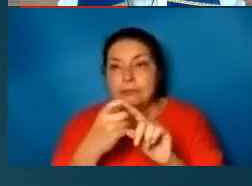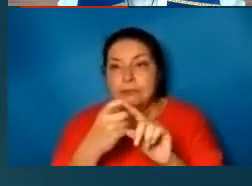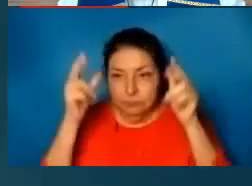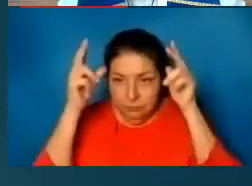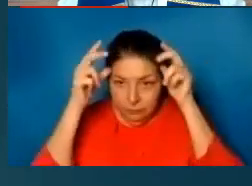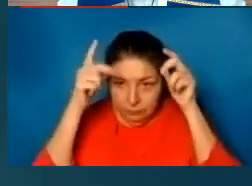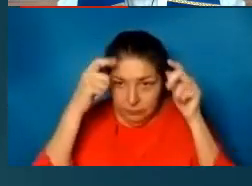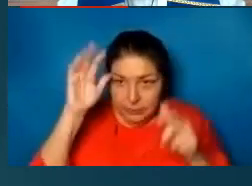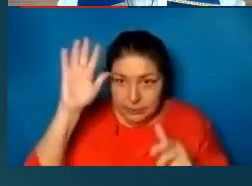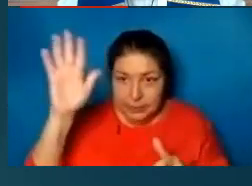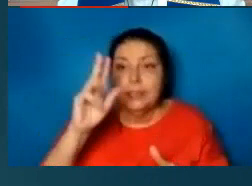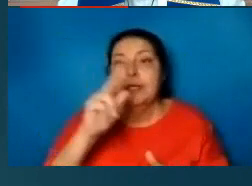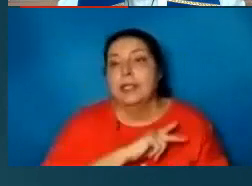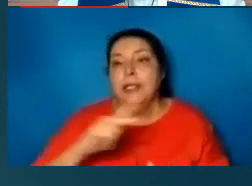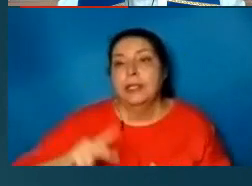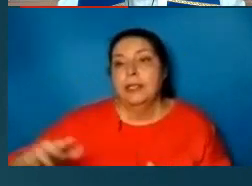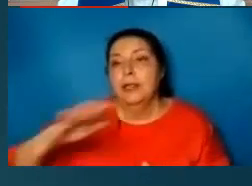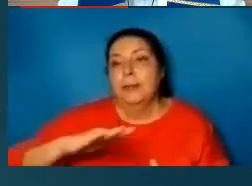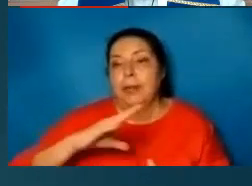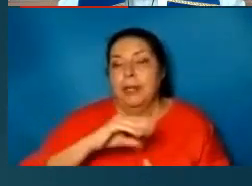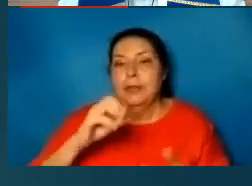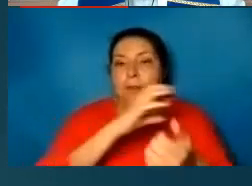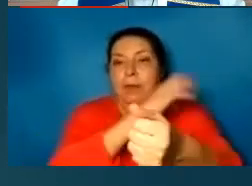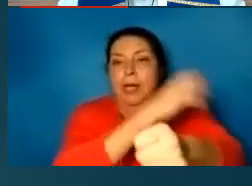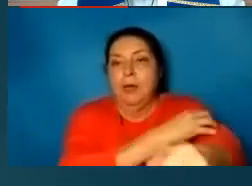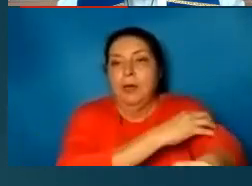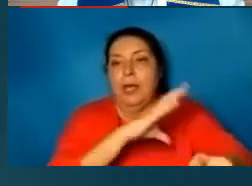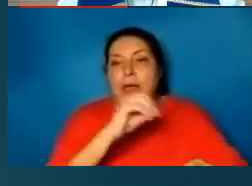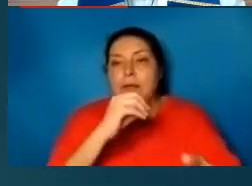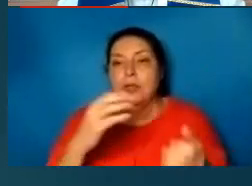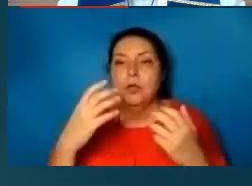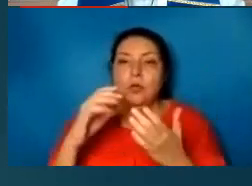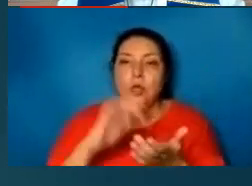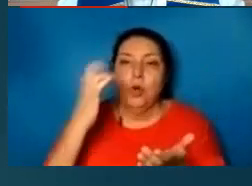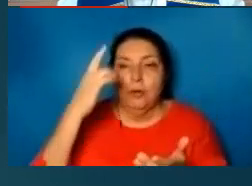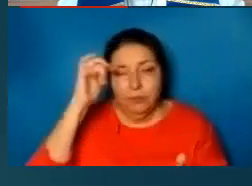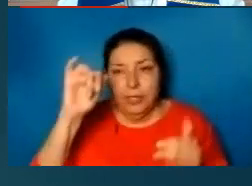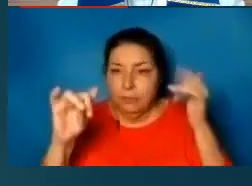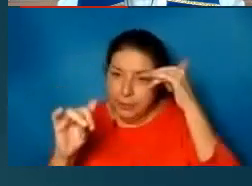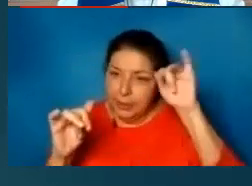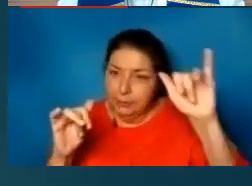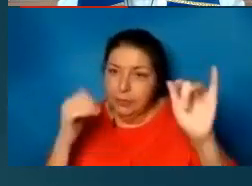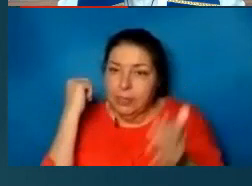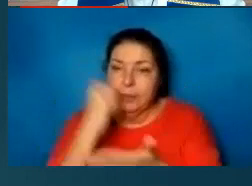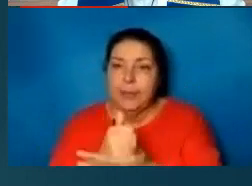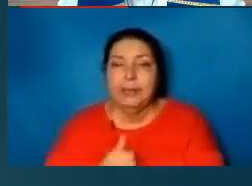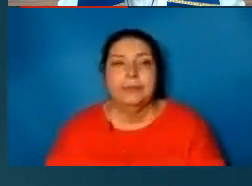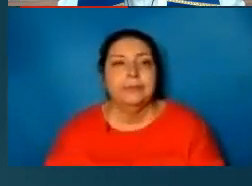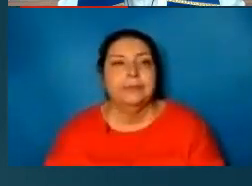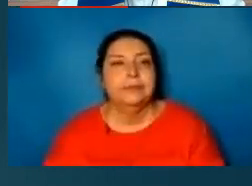us from evil. For thine is the kingdom, and the power, and the glory, forever and ever. Amen.